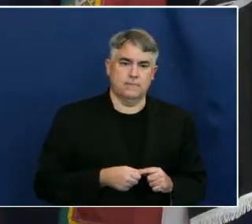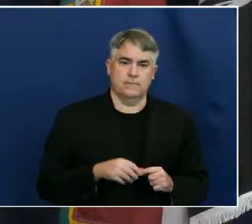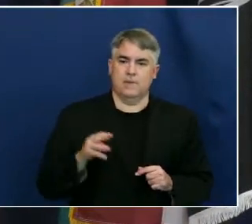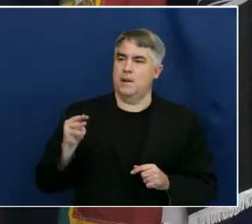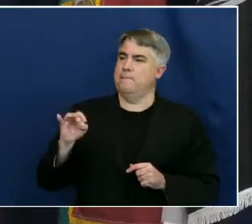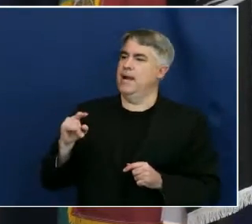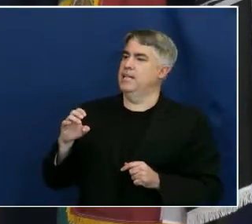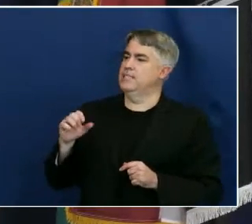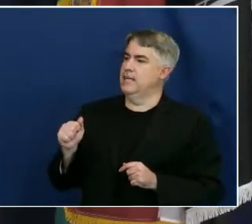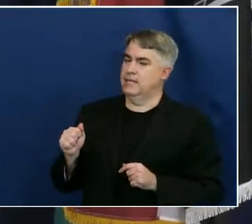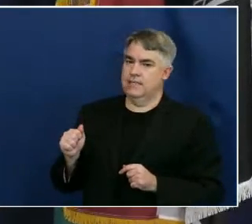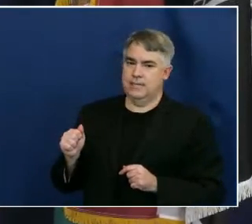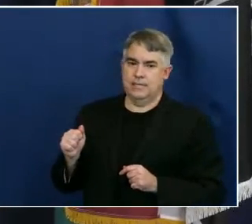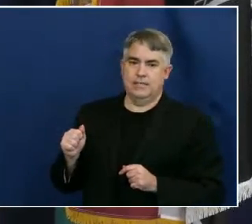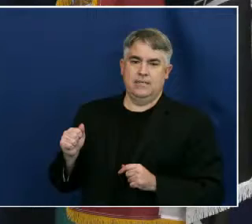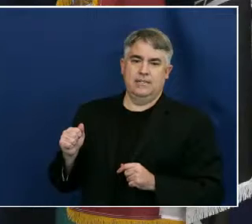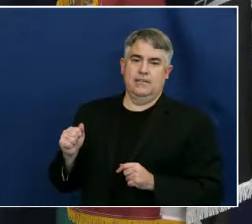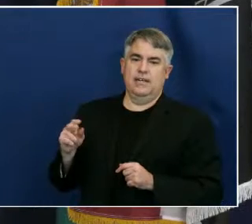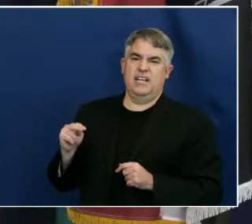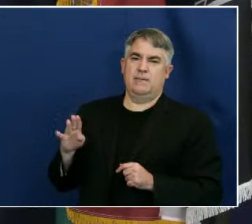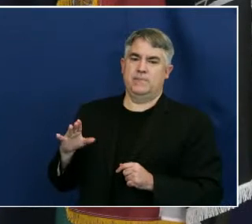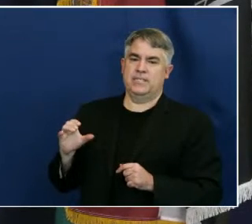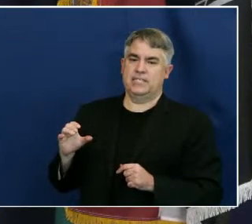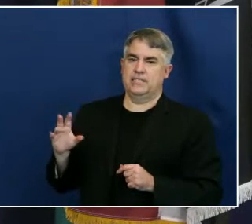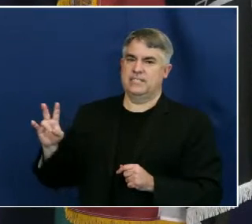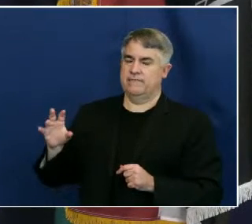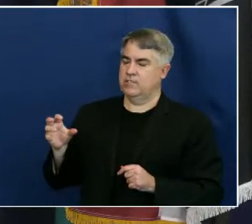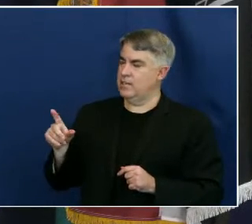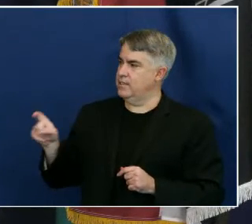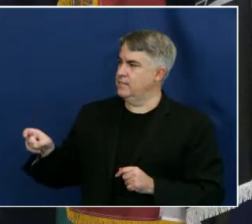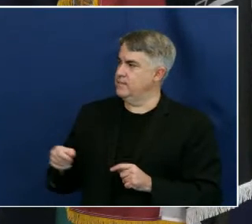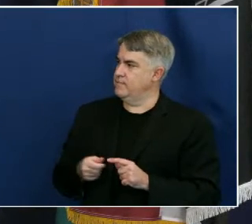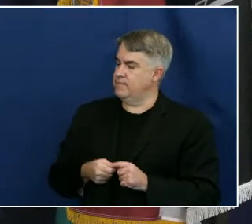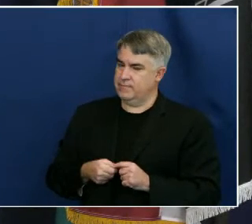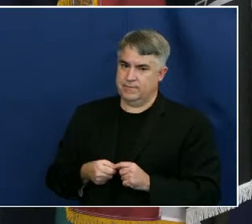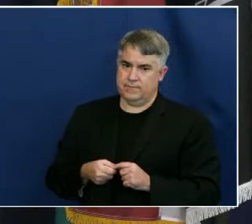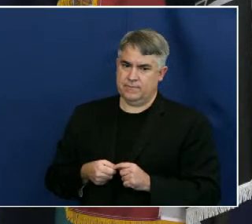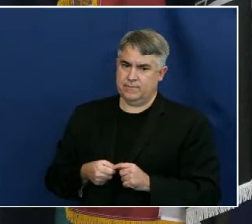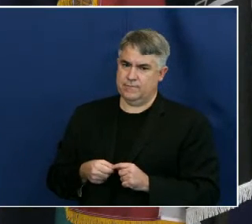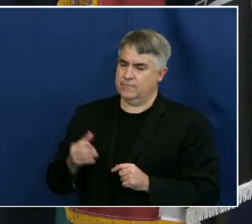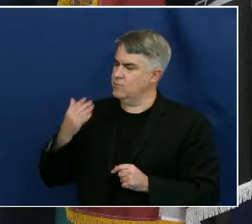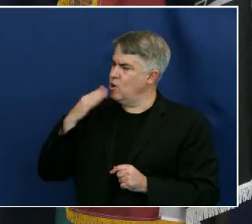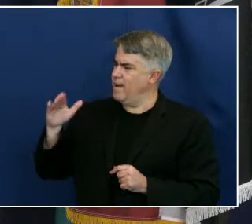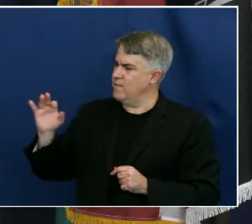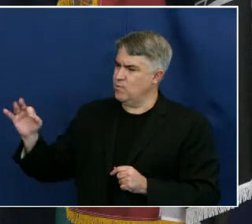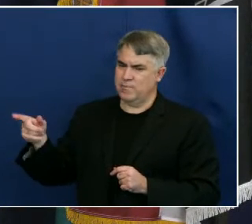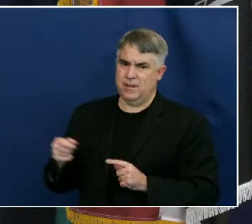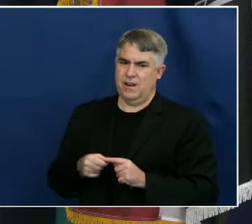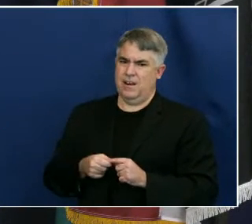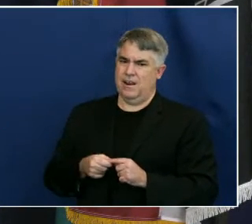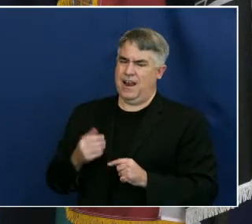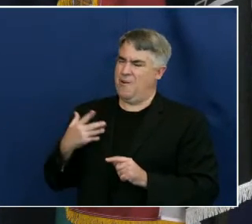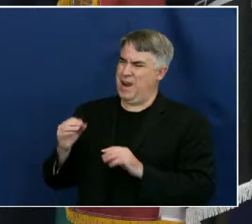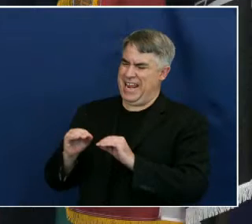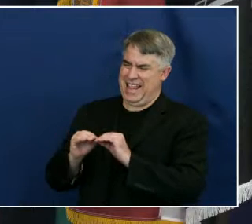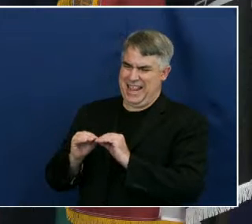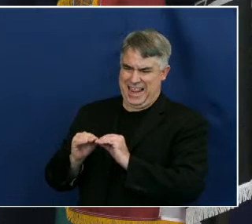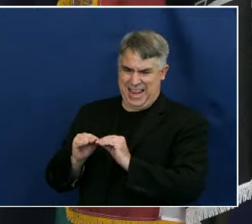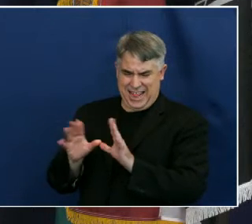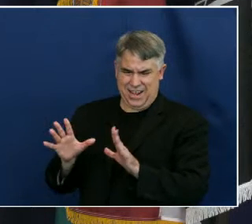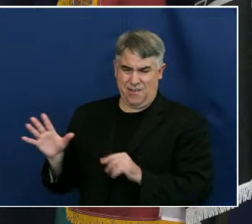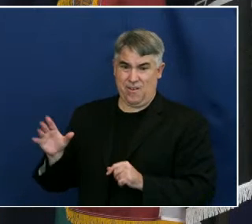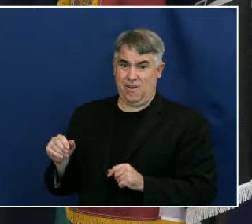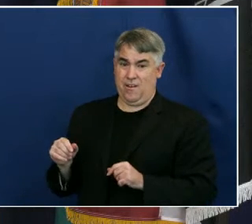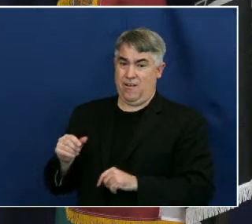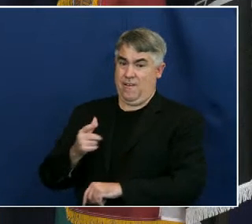C7. Good afternoon. So just again to wrap up in regards to this new vaccine eligibility, this means that San